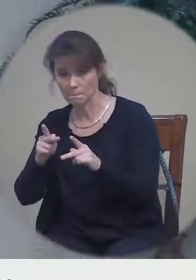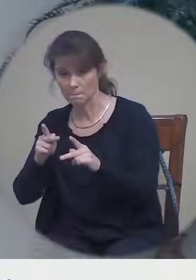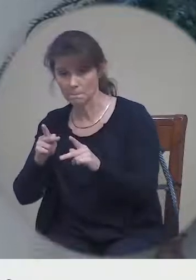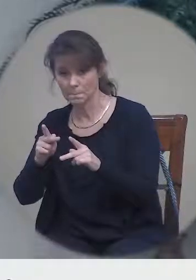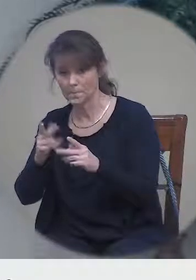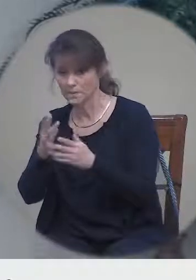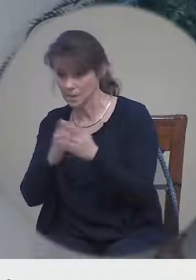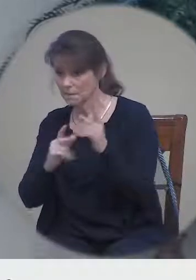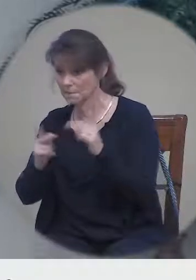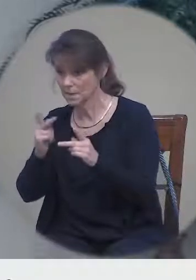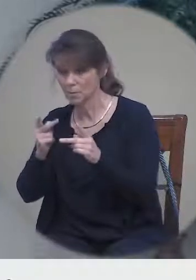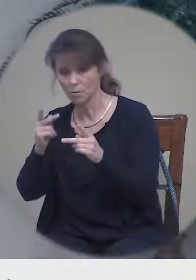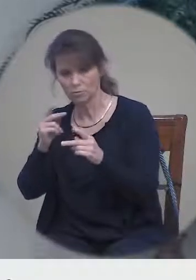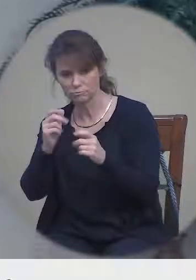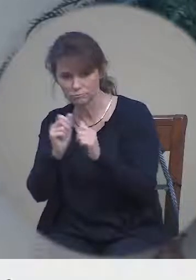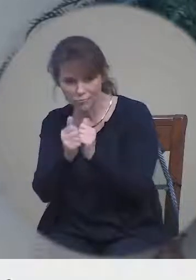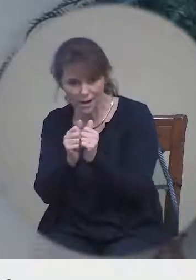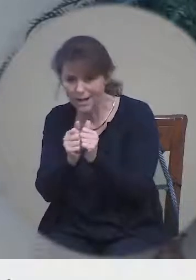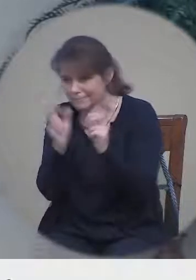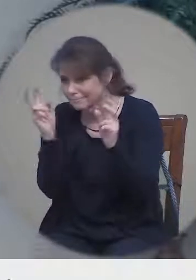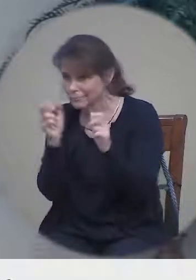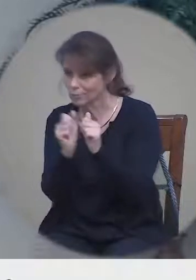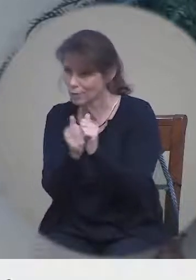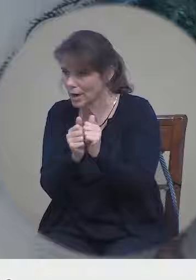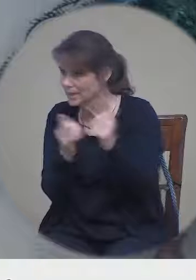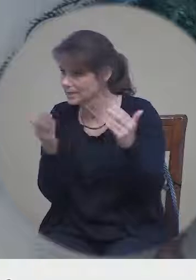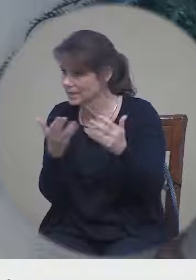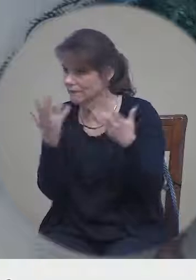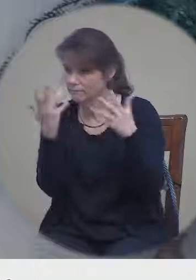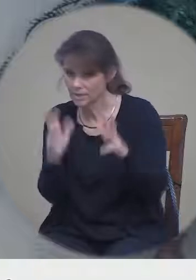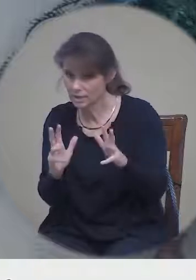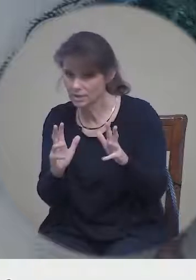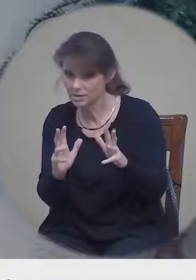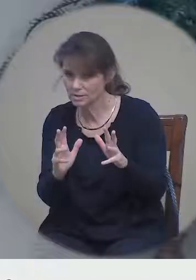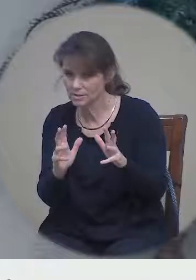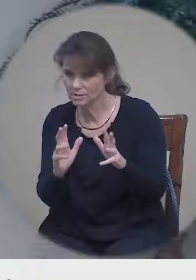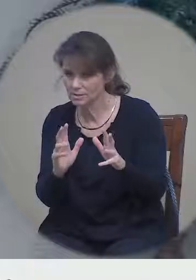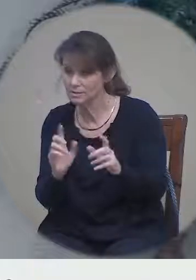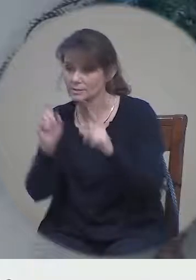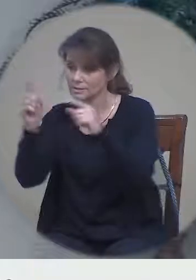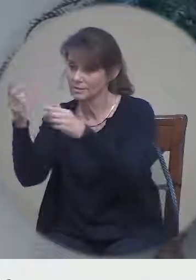on. They finished. That's the point he's making.